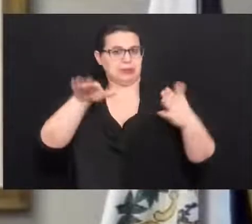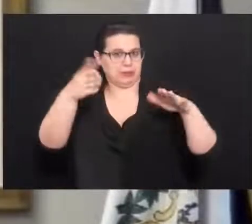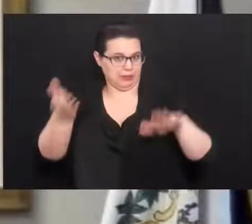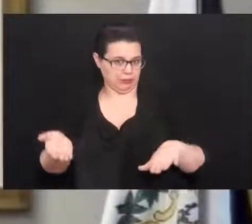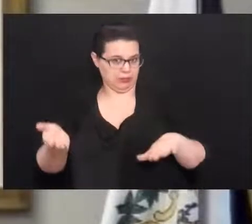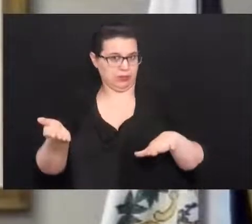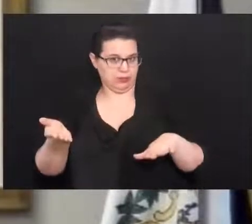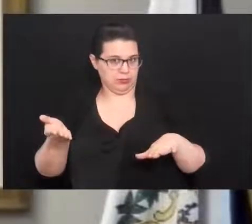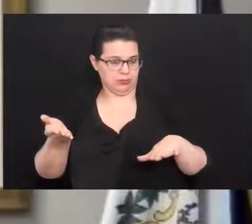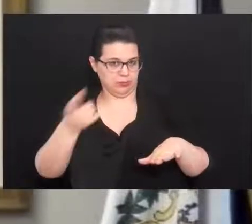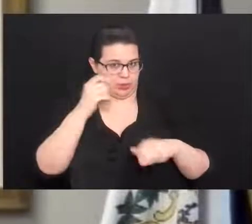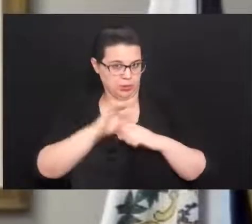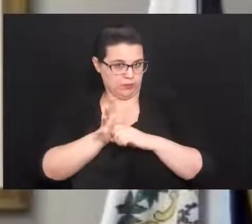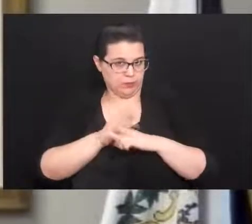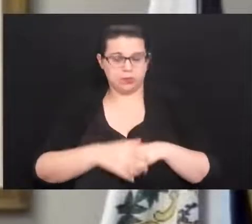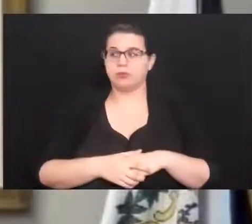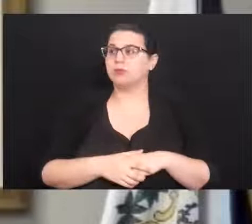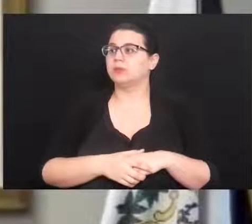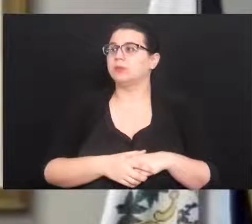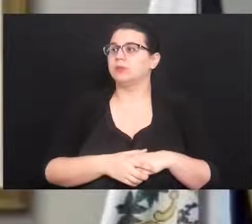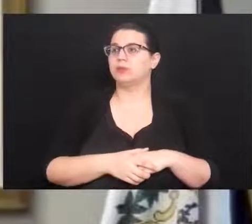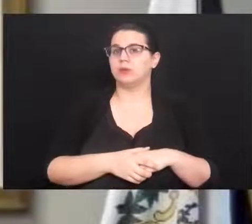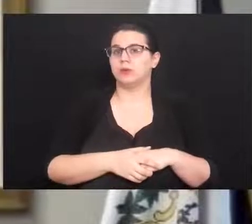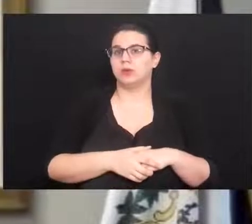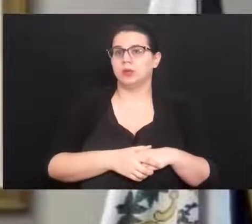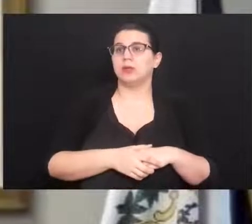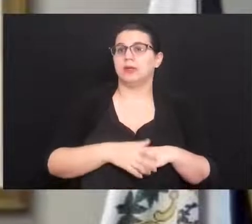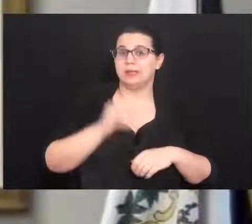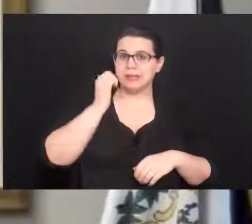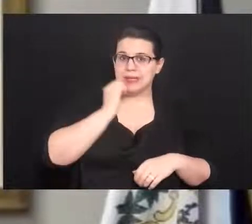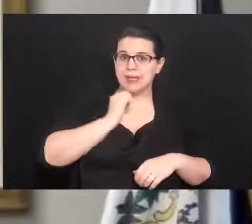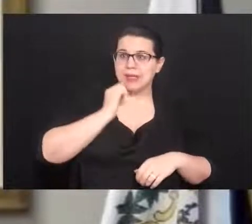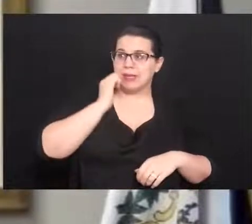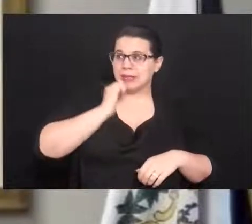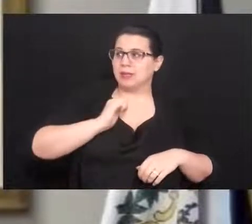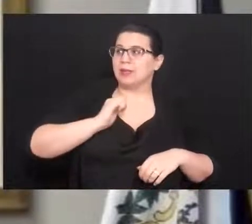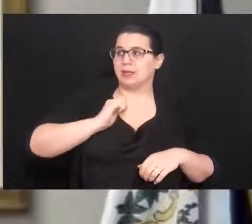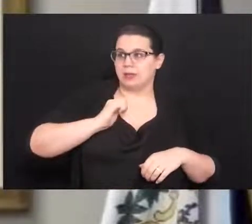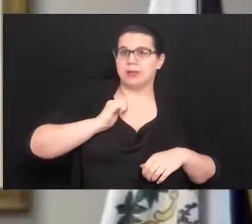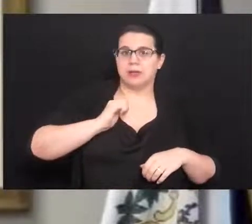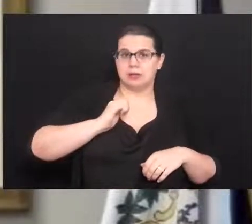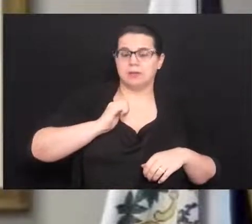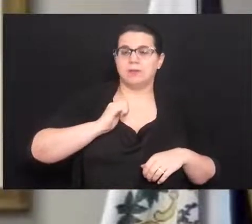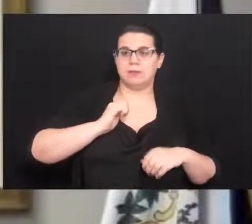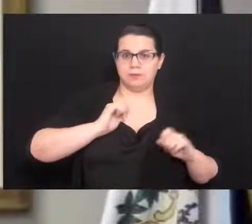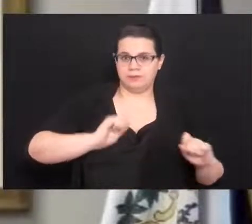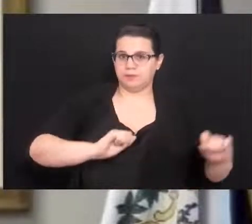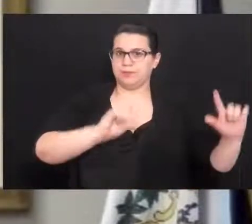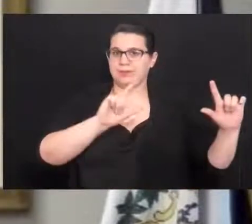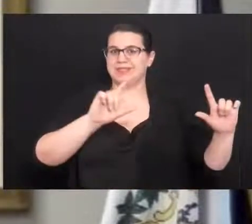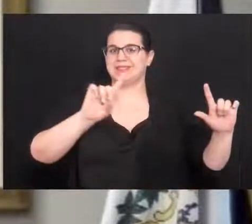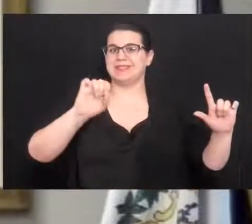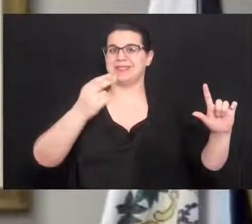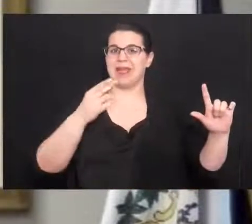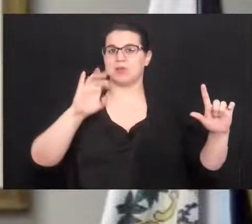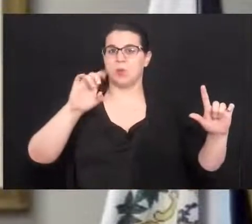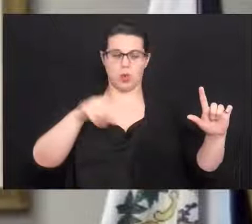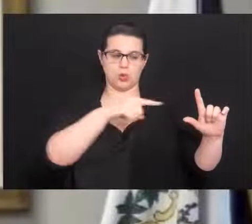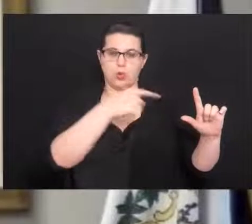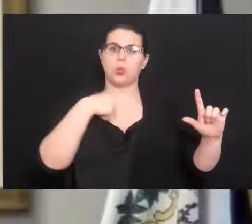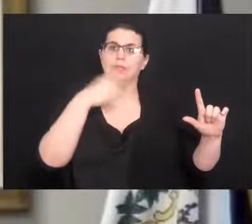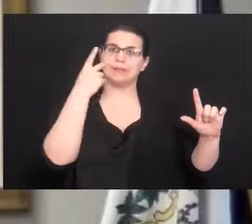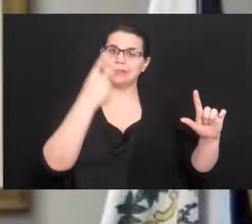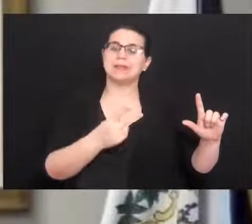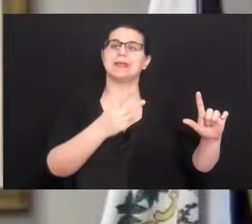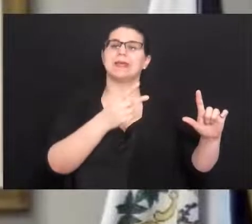question. Today, we added the page, as the governor said, to the COVID-19 dashboard that displays that average age of death